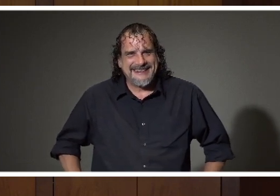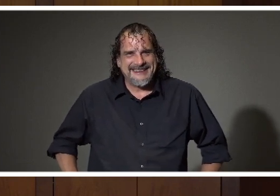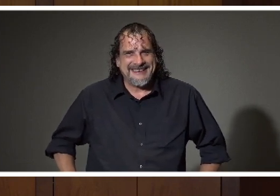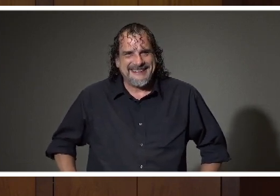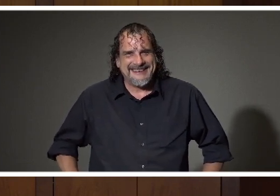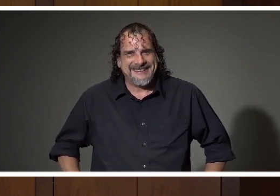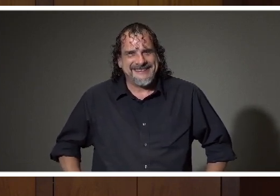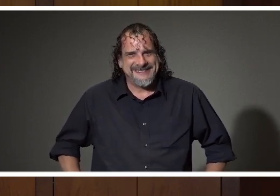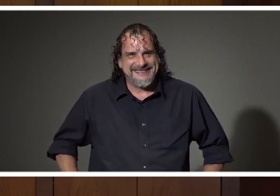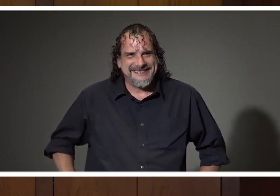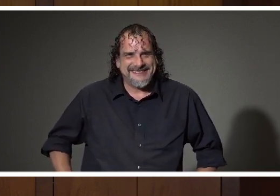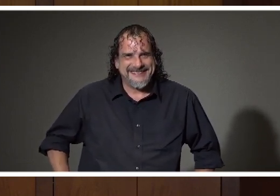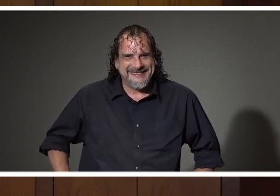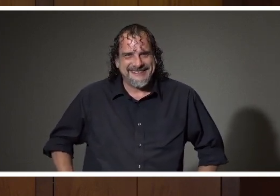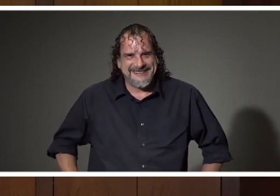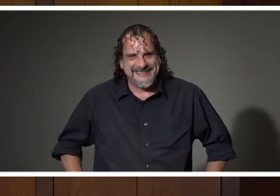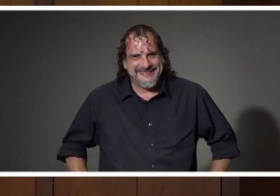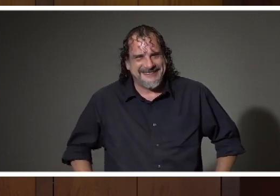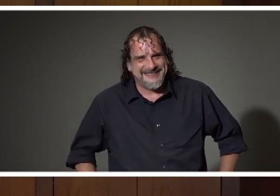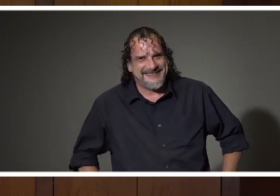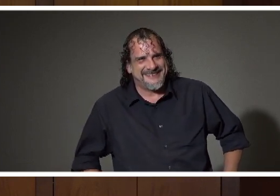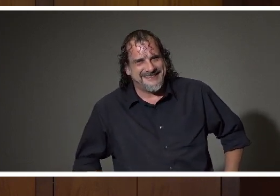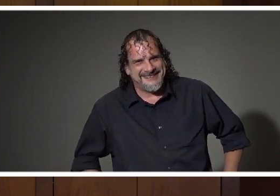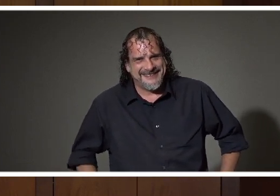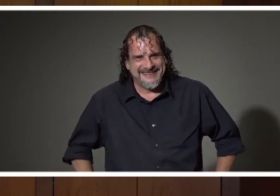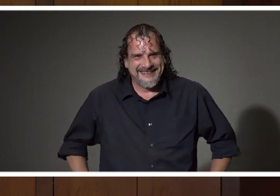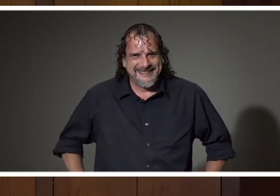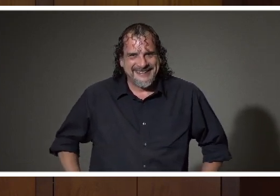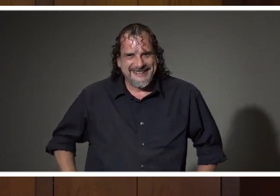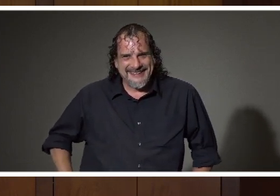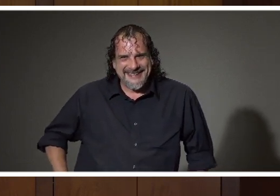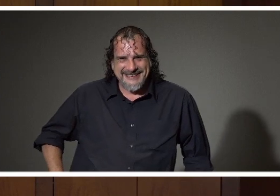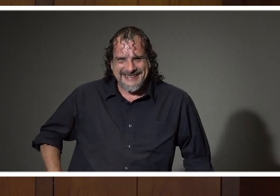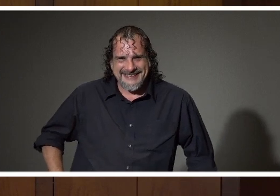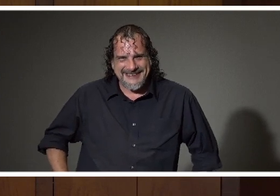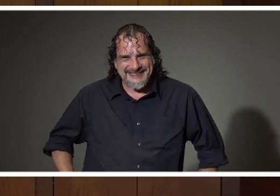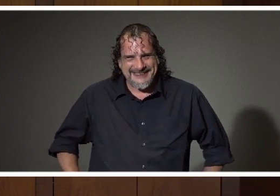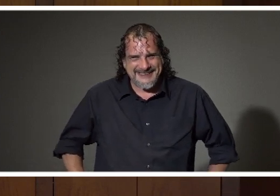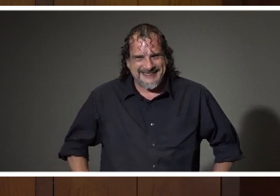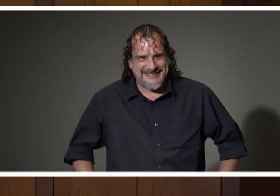Python. You know, he's doing this. Harley first, then Python.